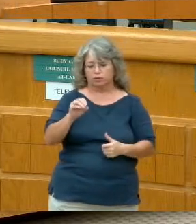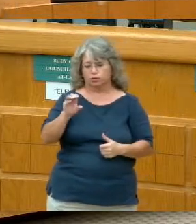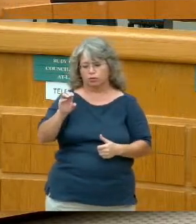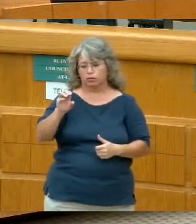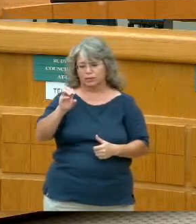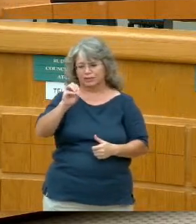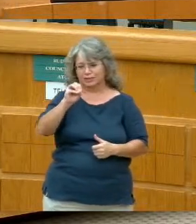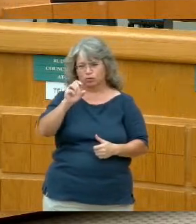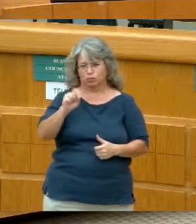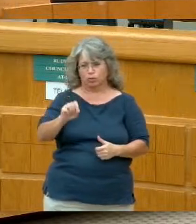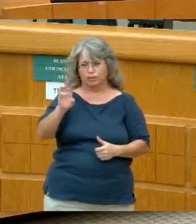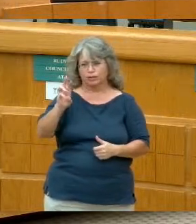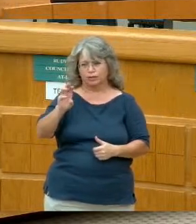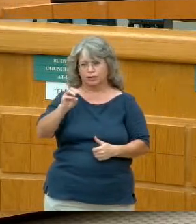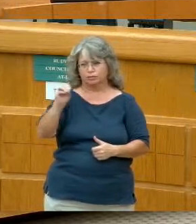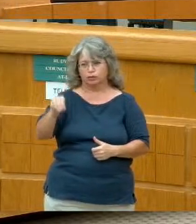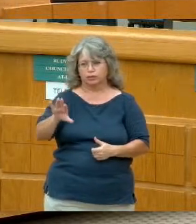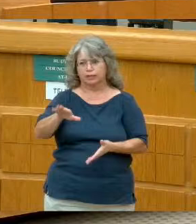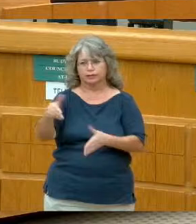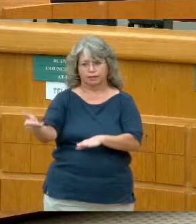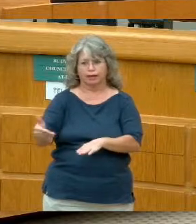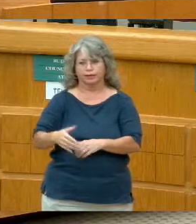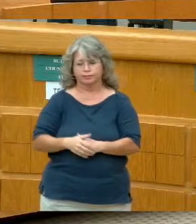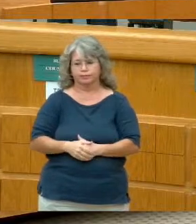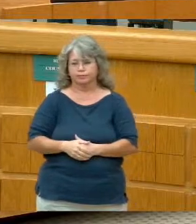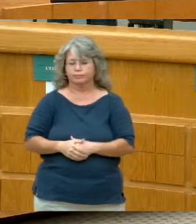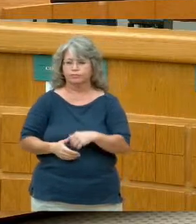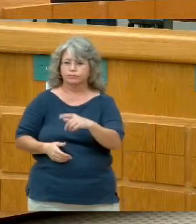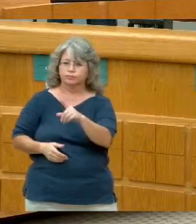and 0.6% die.